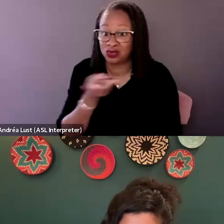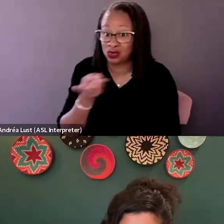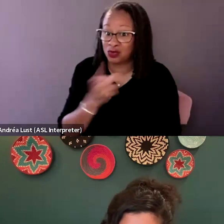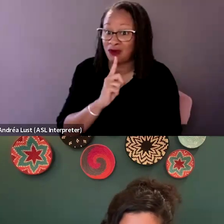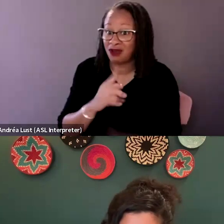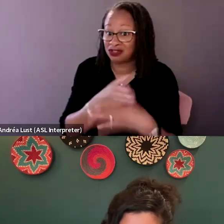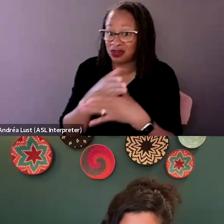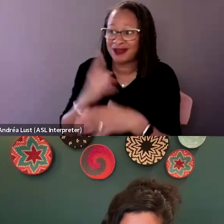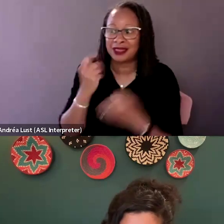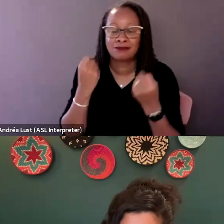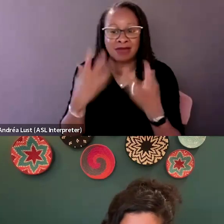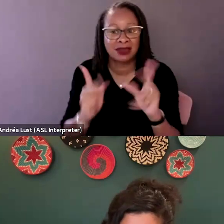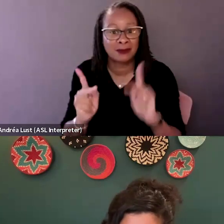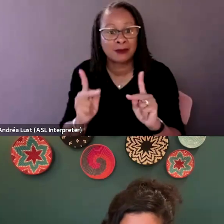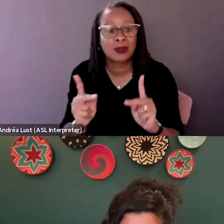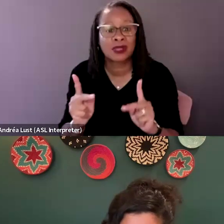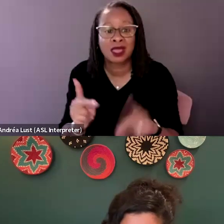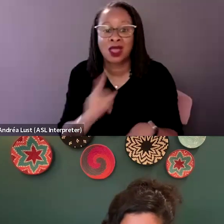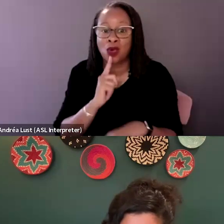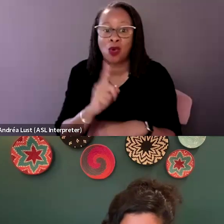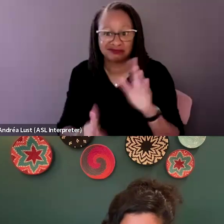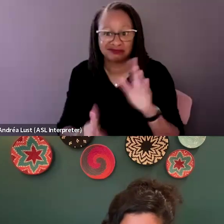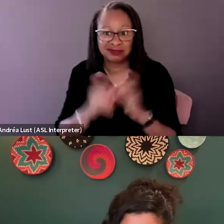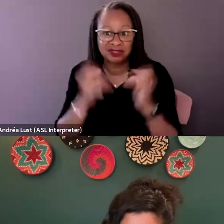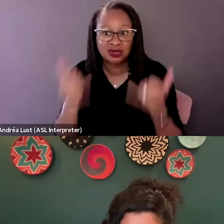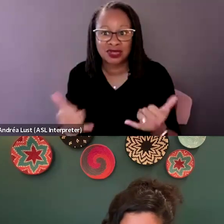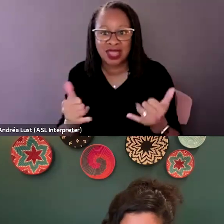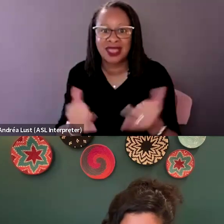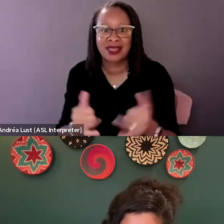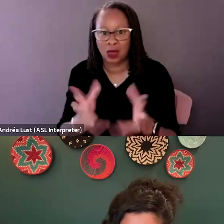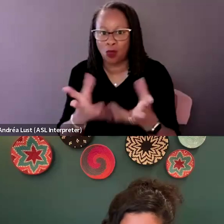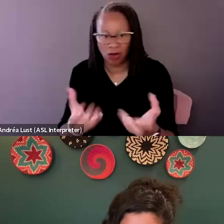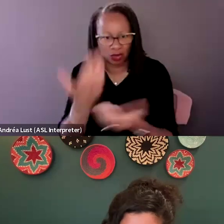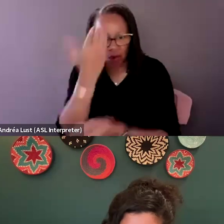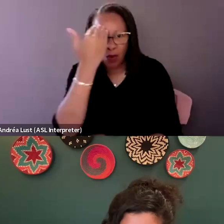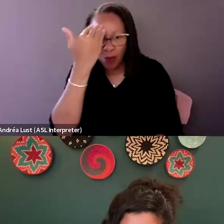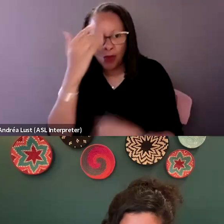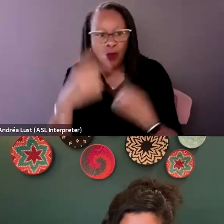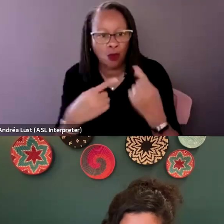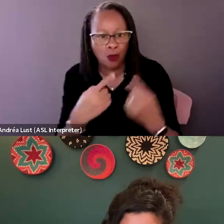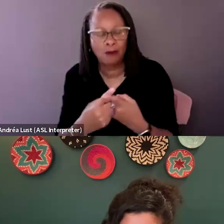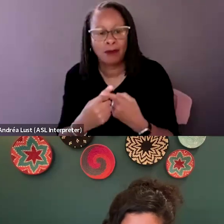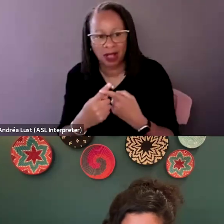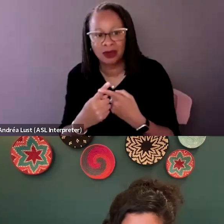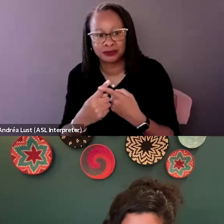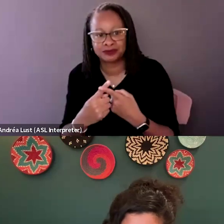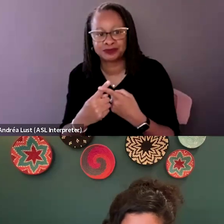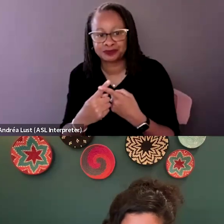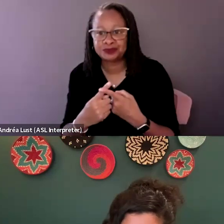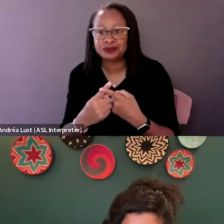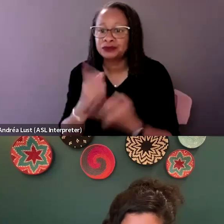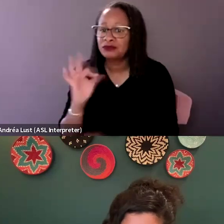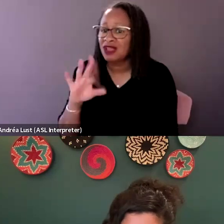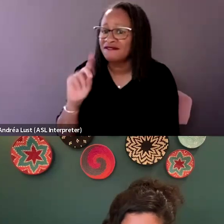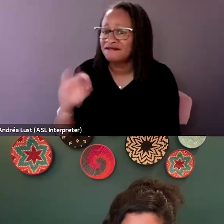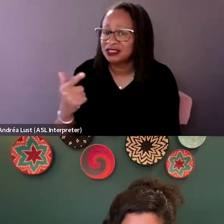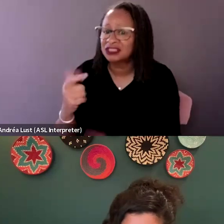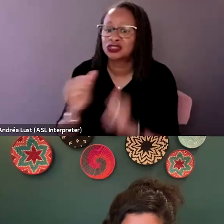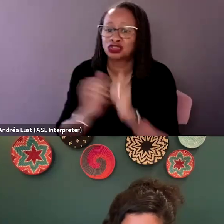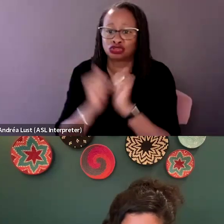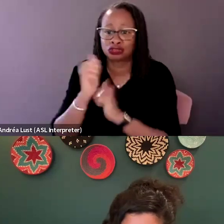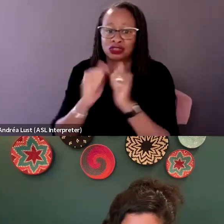the ideation. So what I'm curious about it is that when you're exploring something like creative documentaries, how was your process